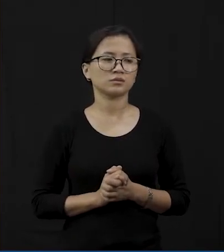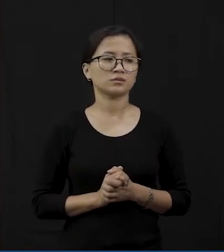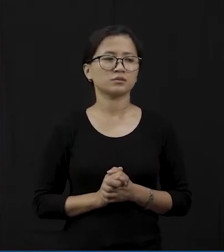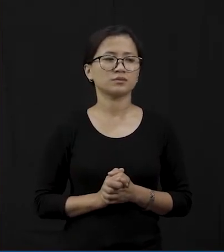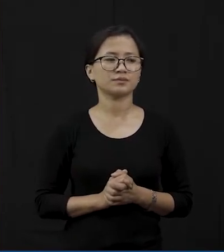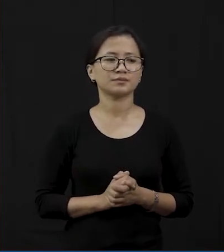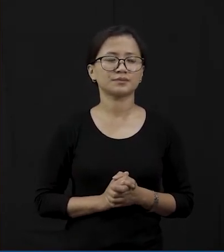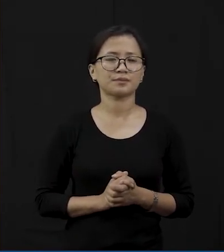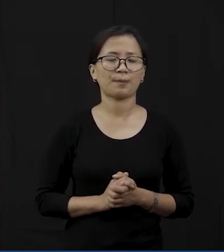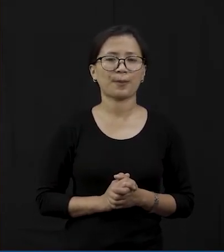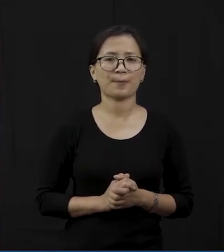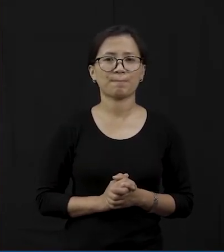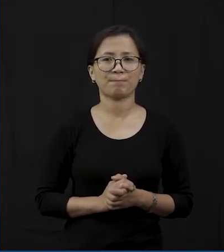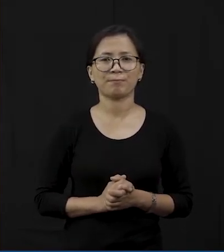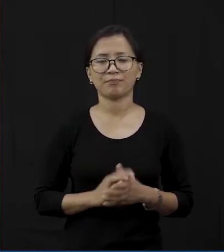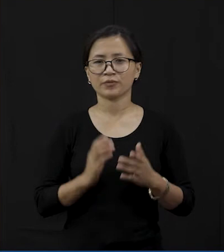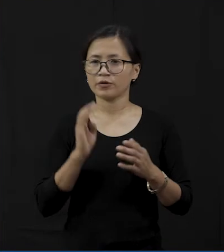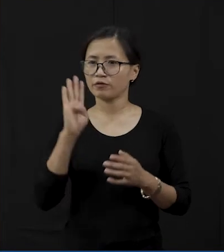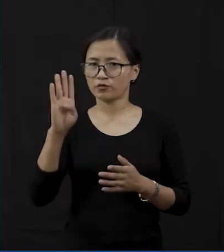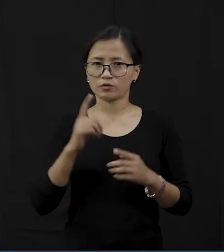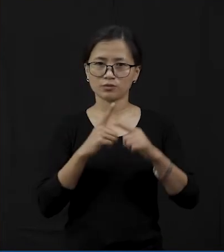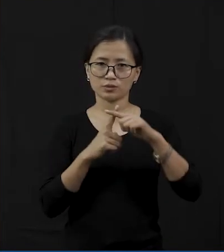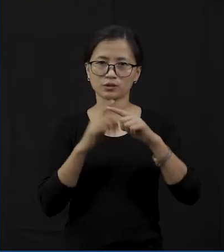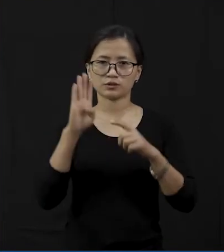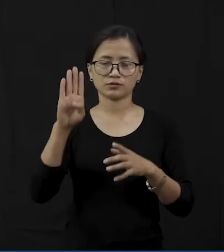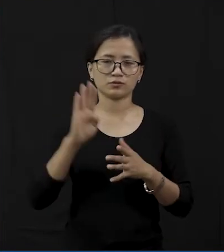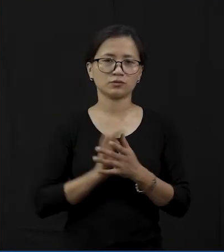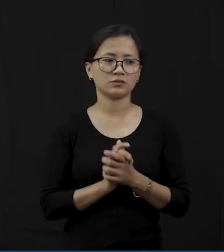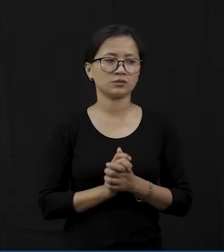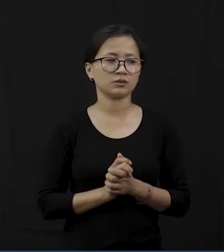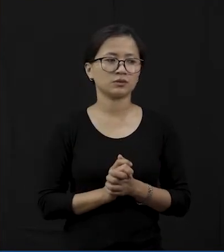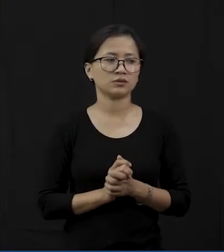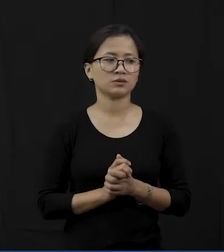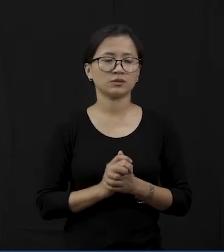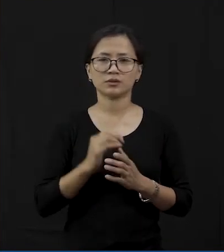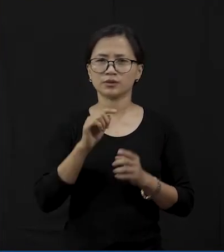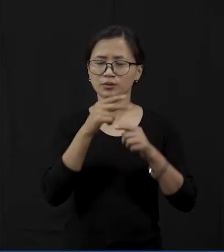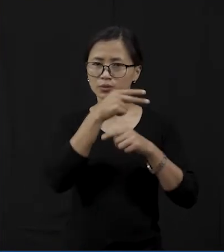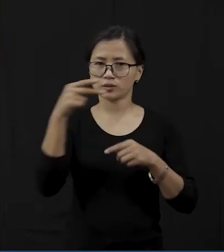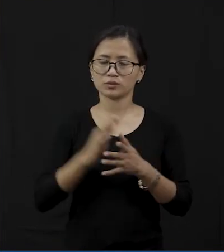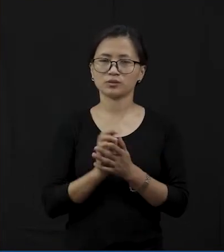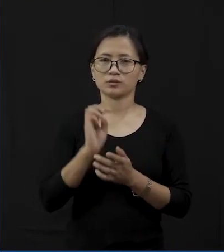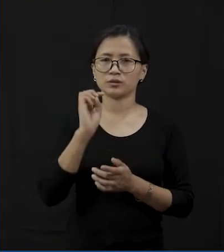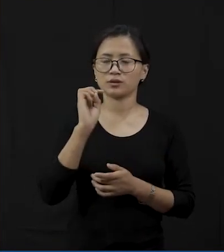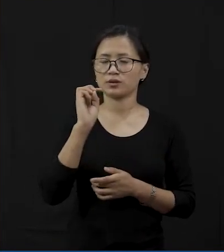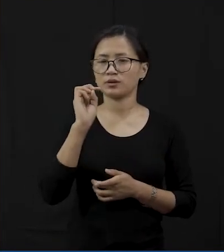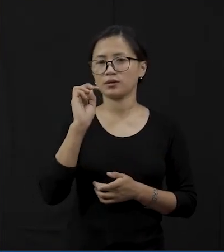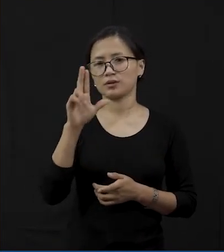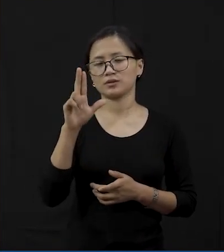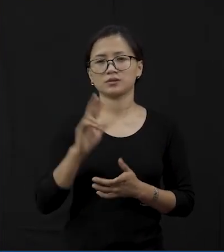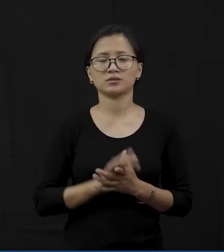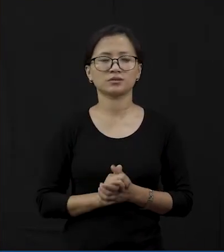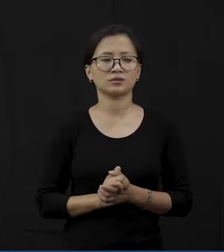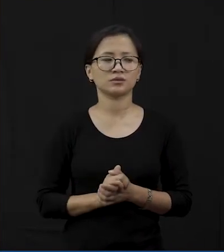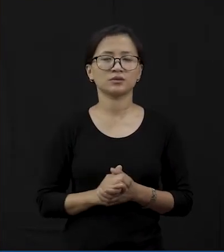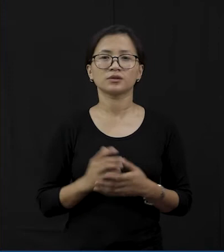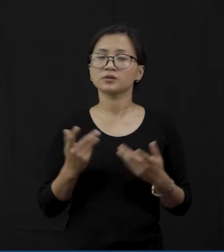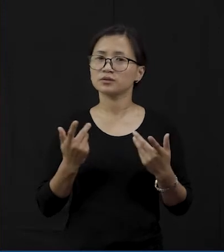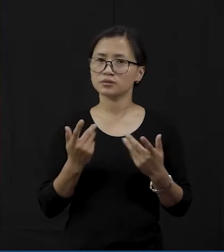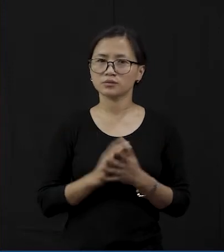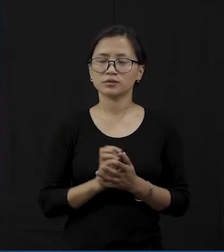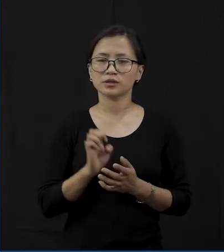So here 4 plus 4. 4 plus 4 makes 8. So 8 is even or odd.